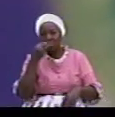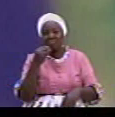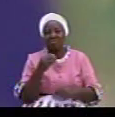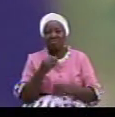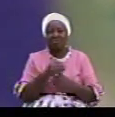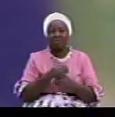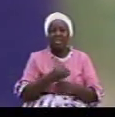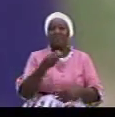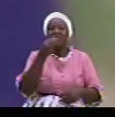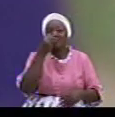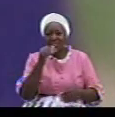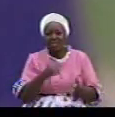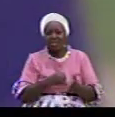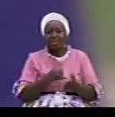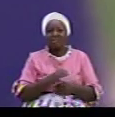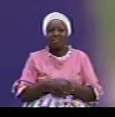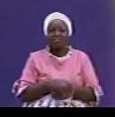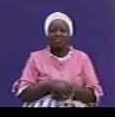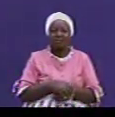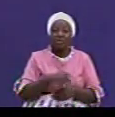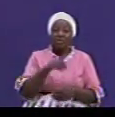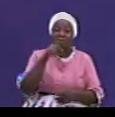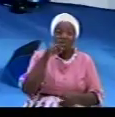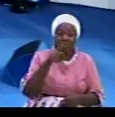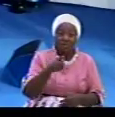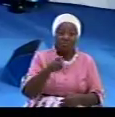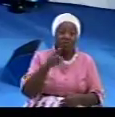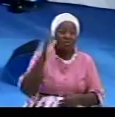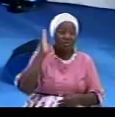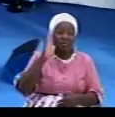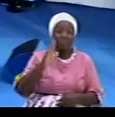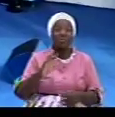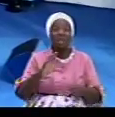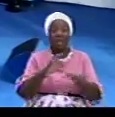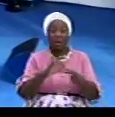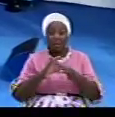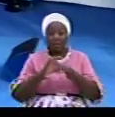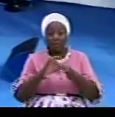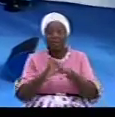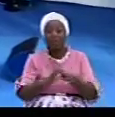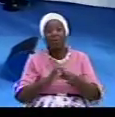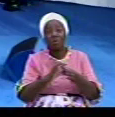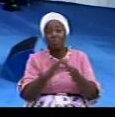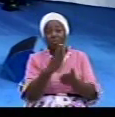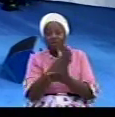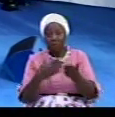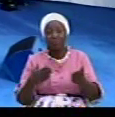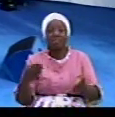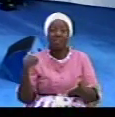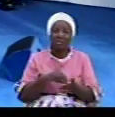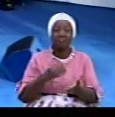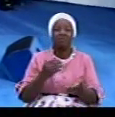Eat it. You will become something